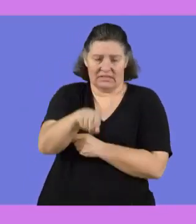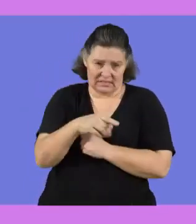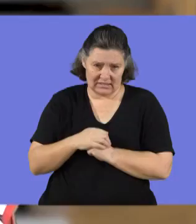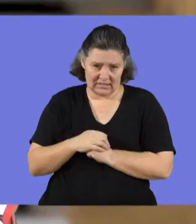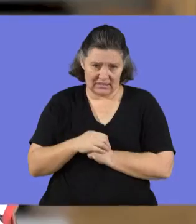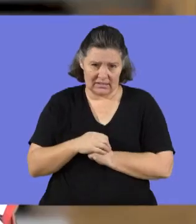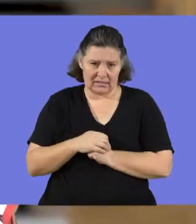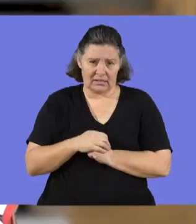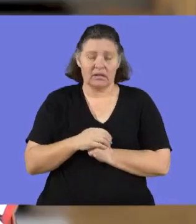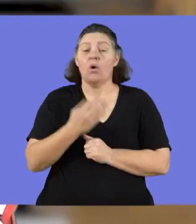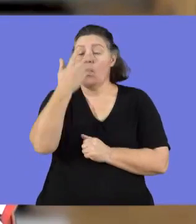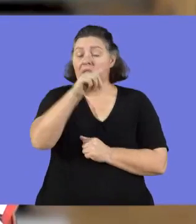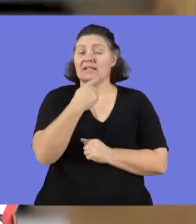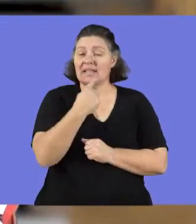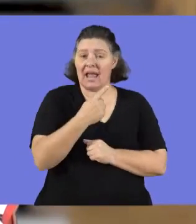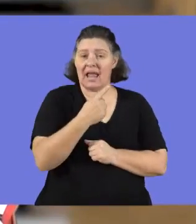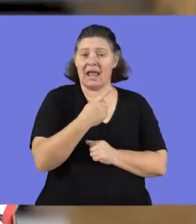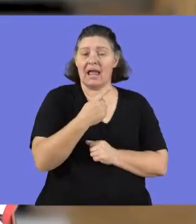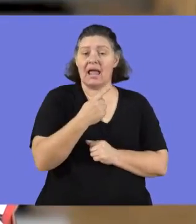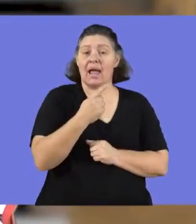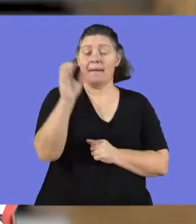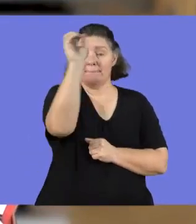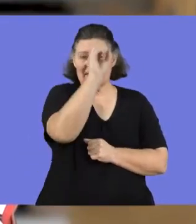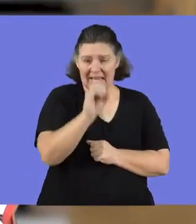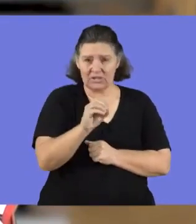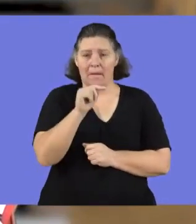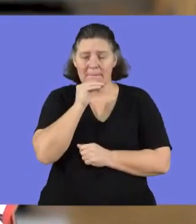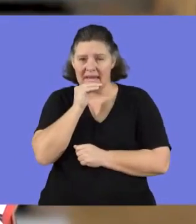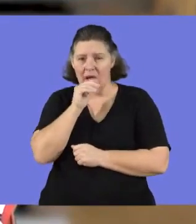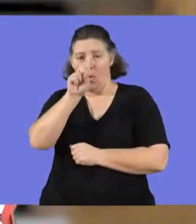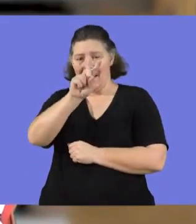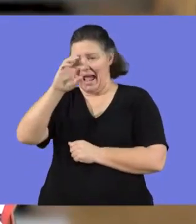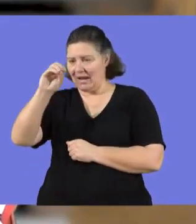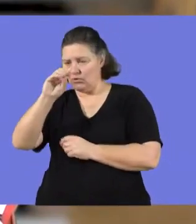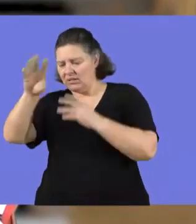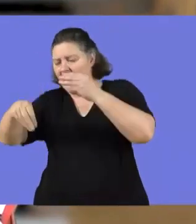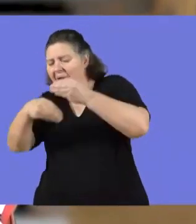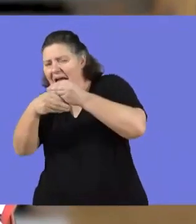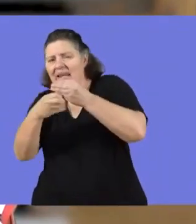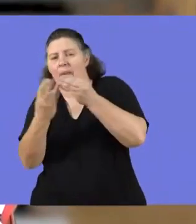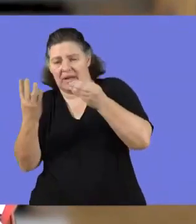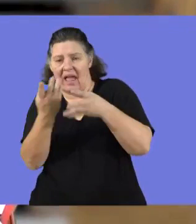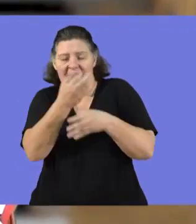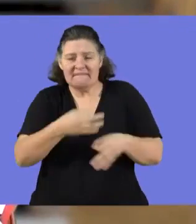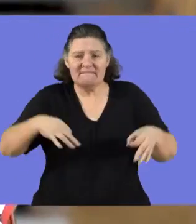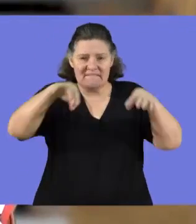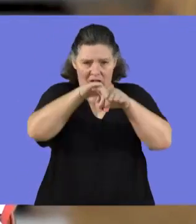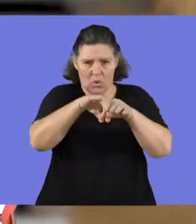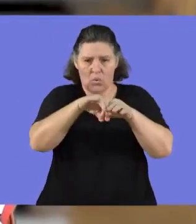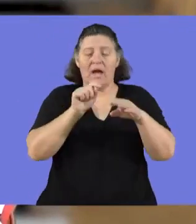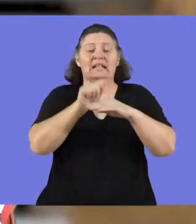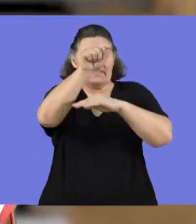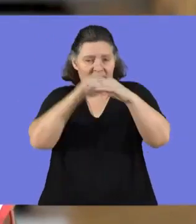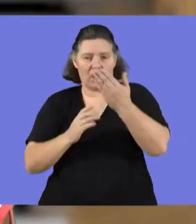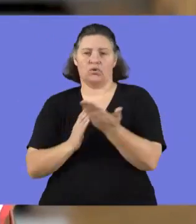a percentage, you should know that it's a value which is part of 100. Whatever value will be divided